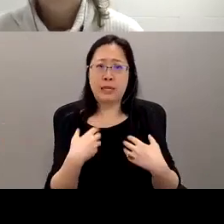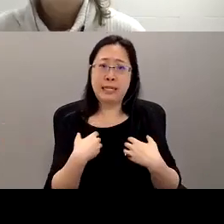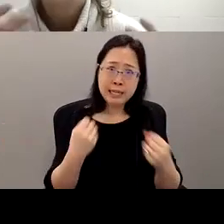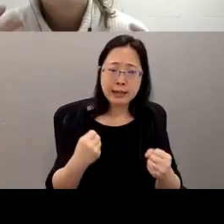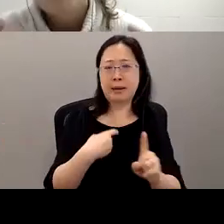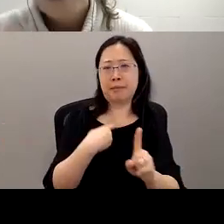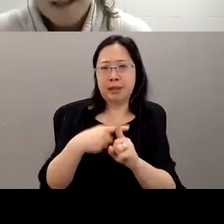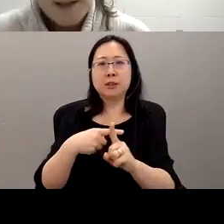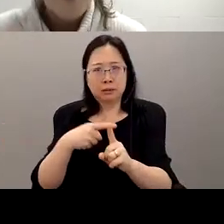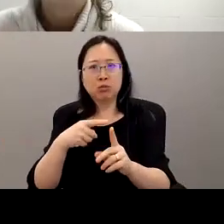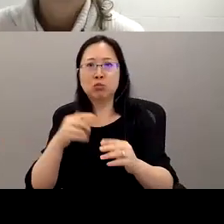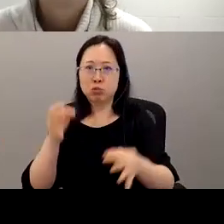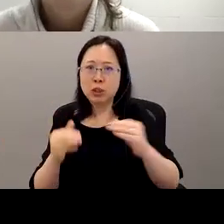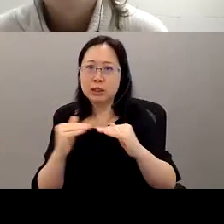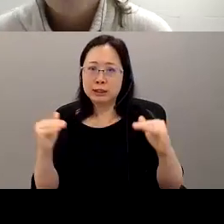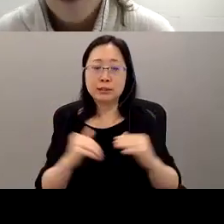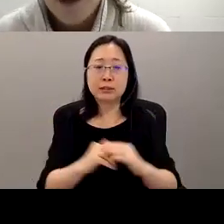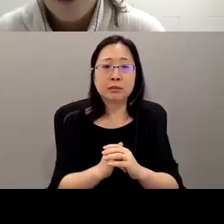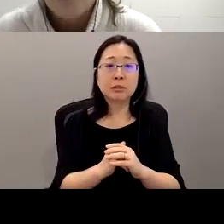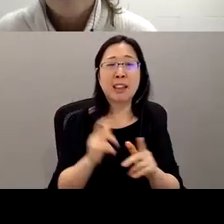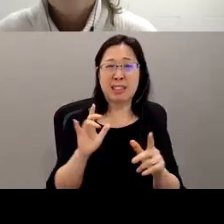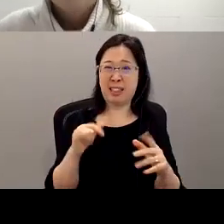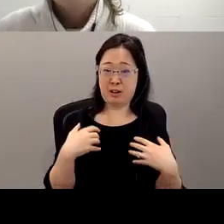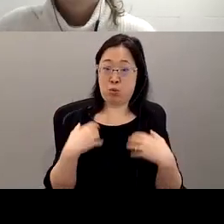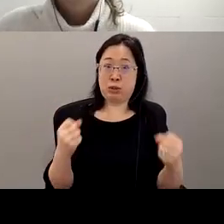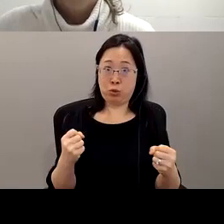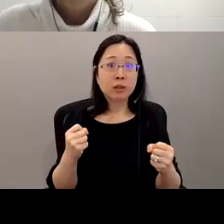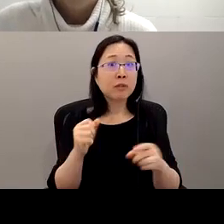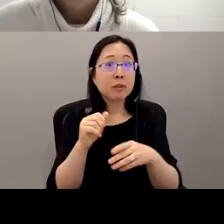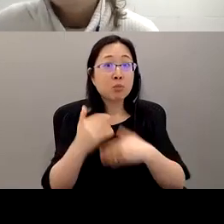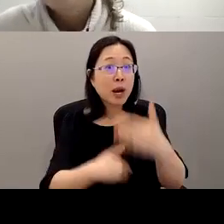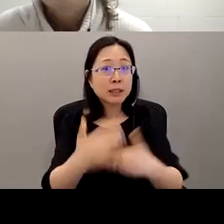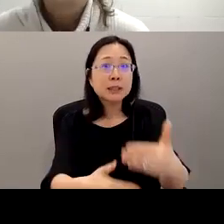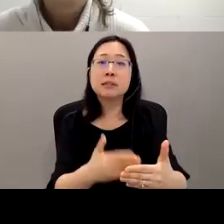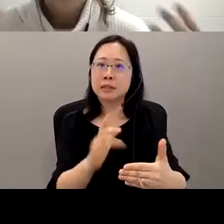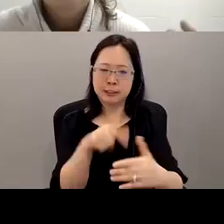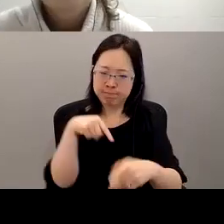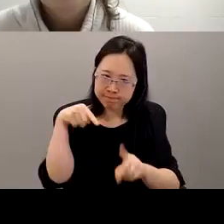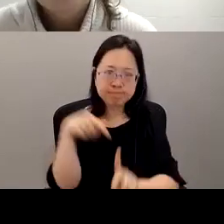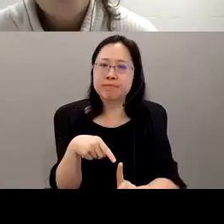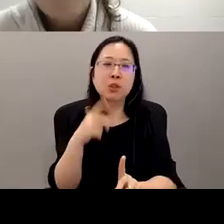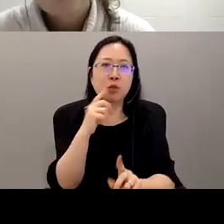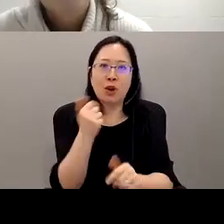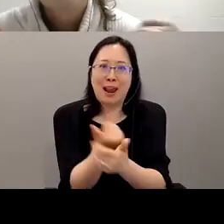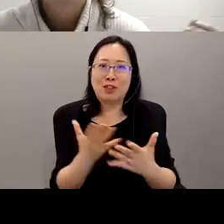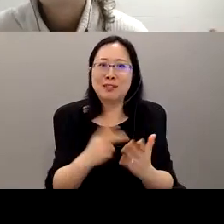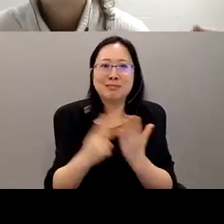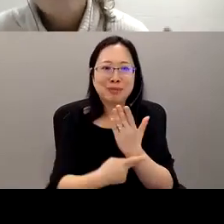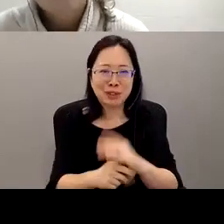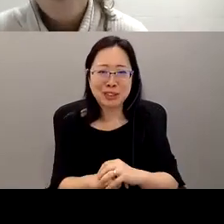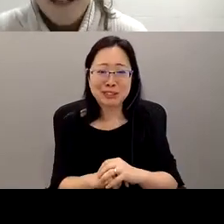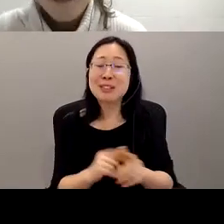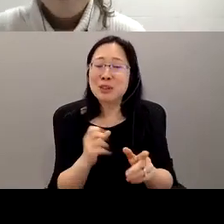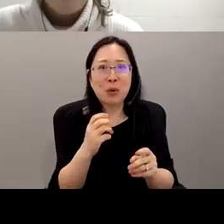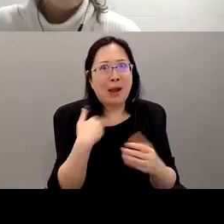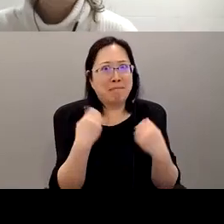So restorative practice is at the heart of everything that we do. So there's lots of things that we do, and I'm just going to give you a little